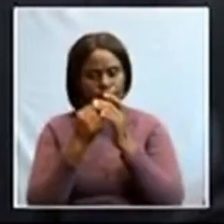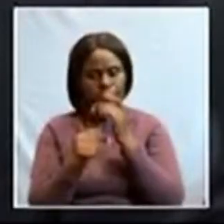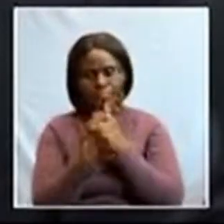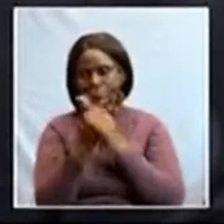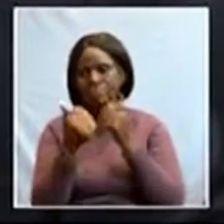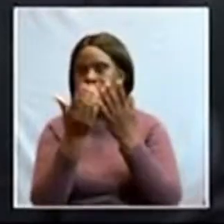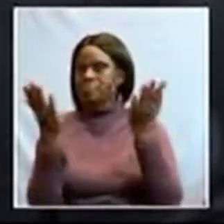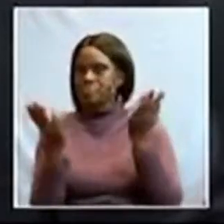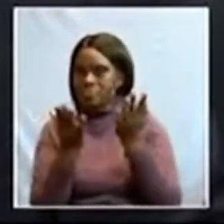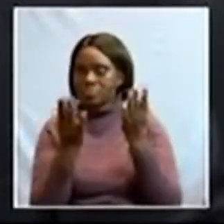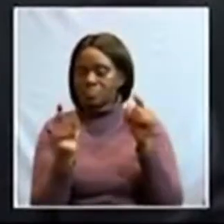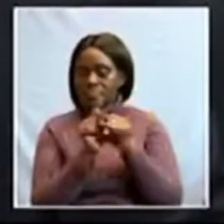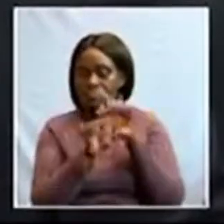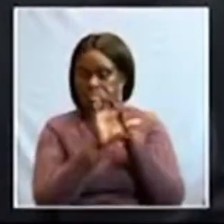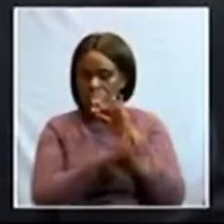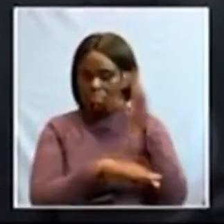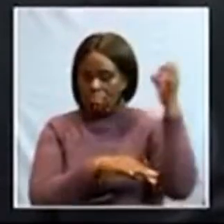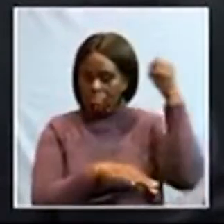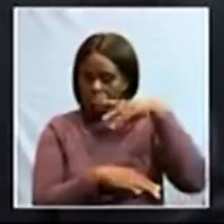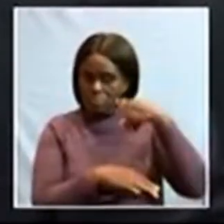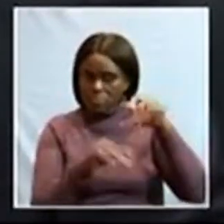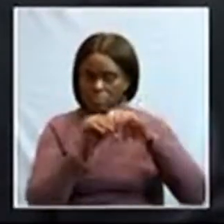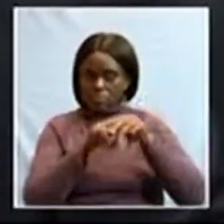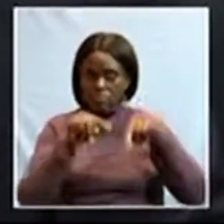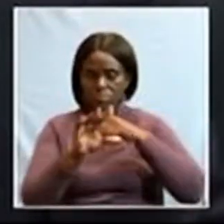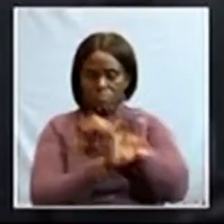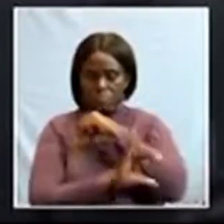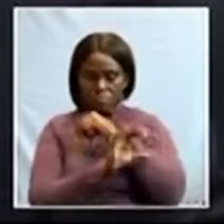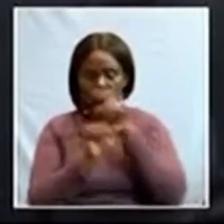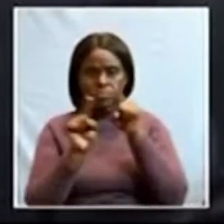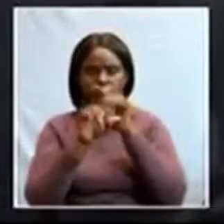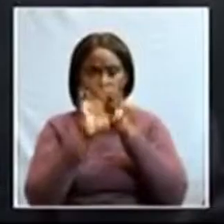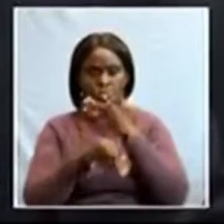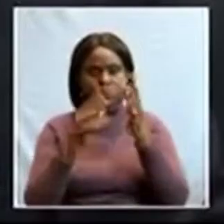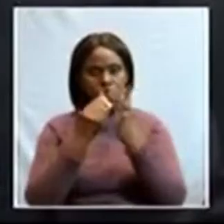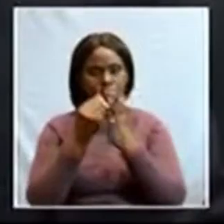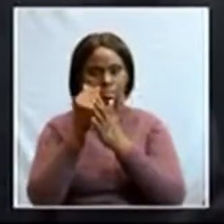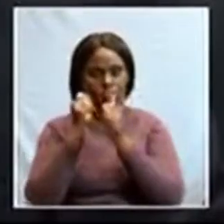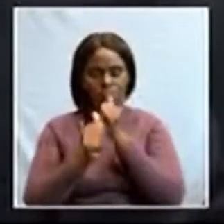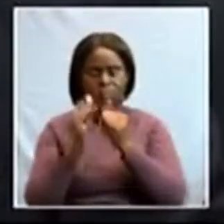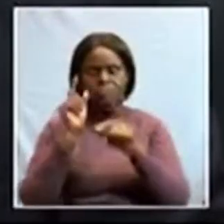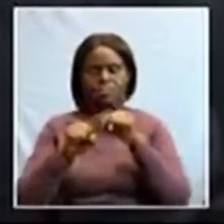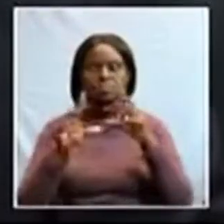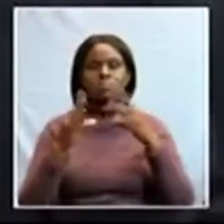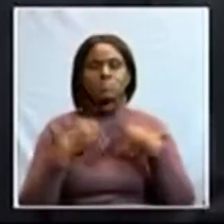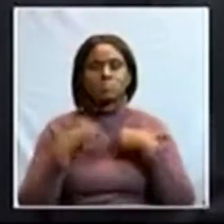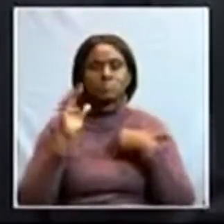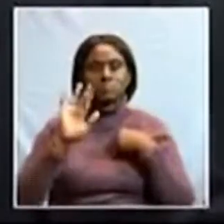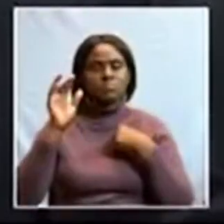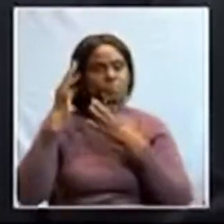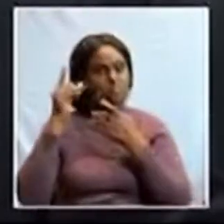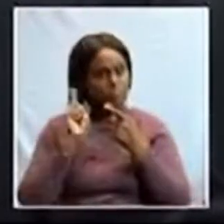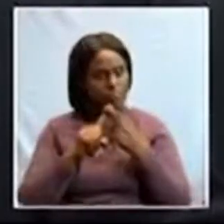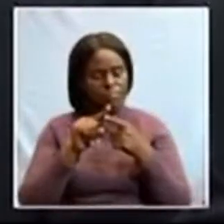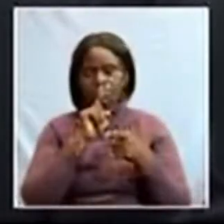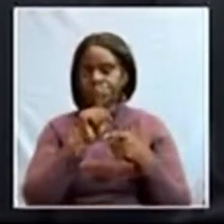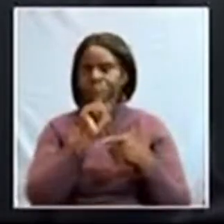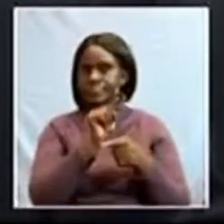anywhere under the sun in this country, under accounts which cannot be accepted, is it your wish that